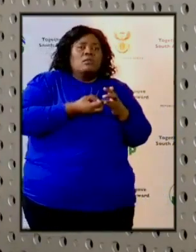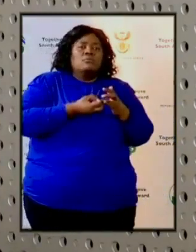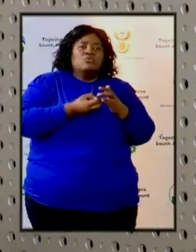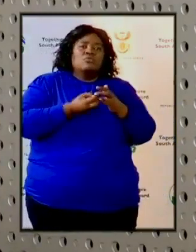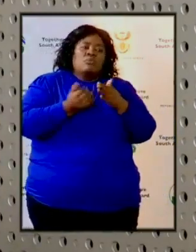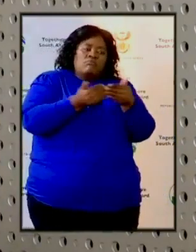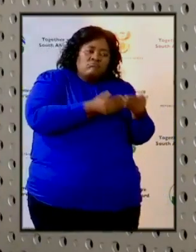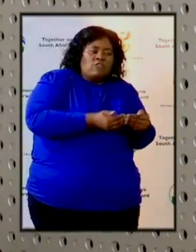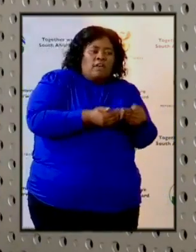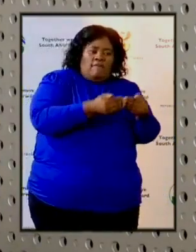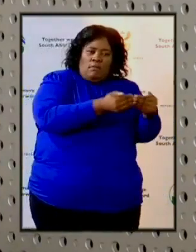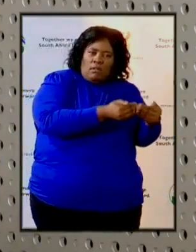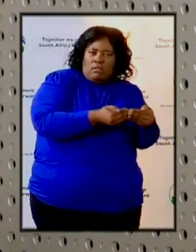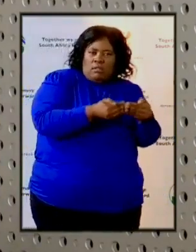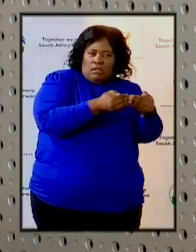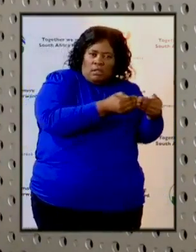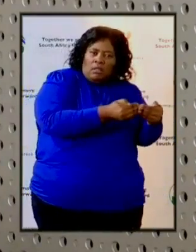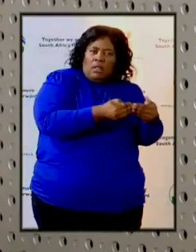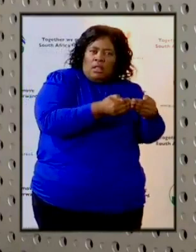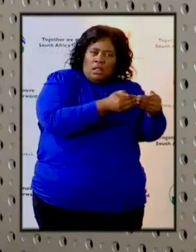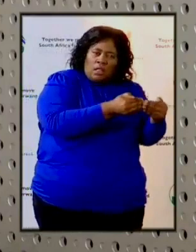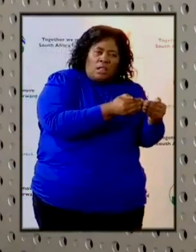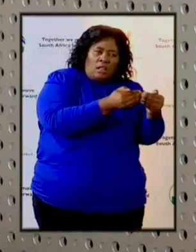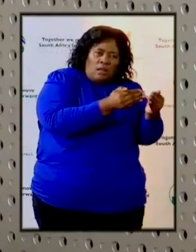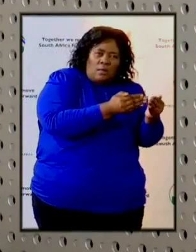even as we open the economy.